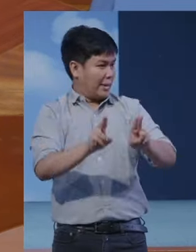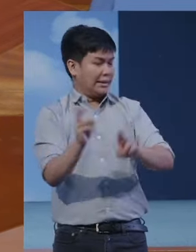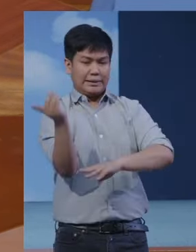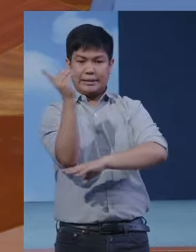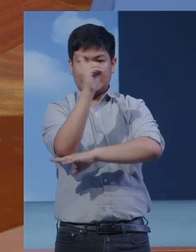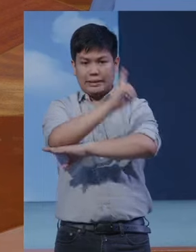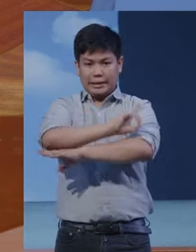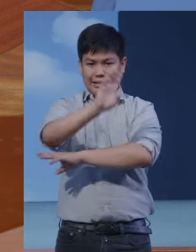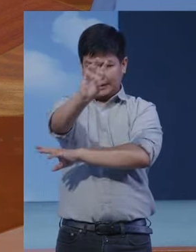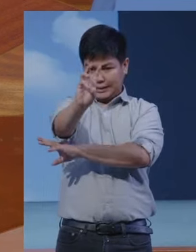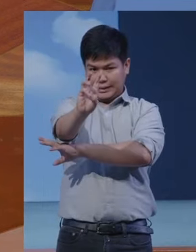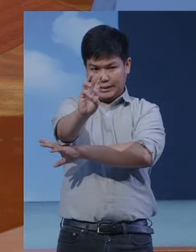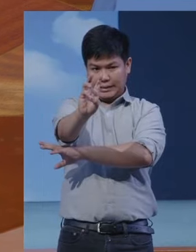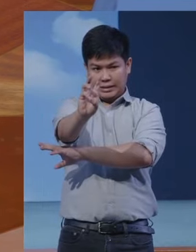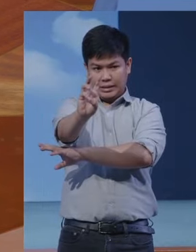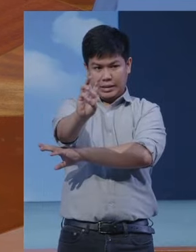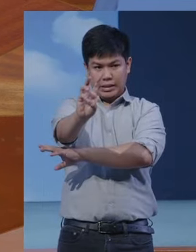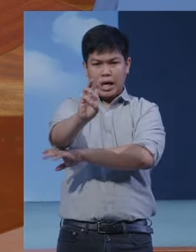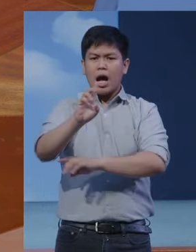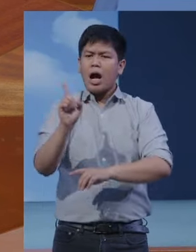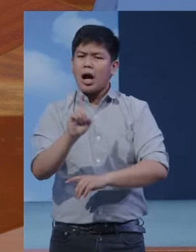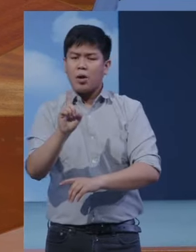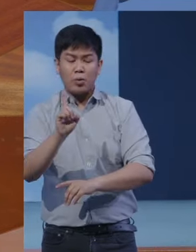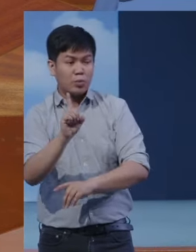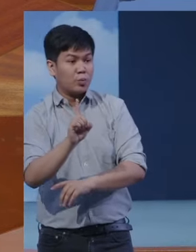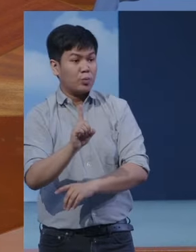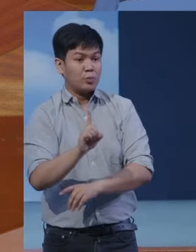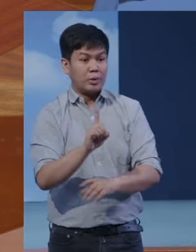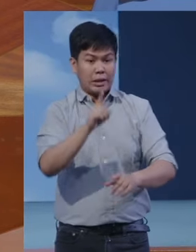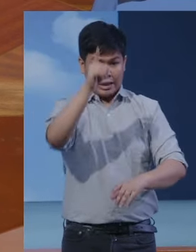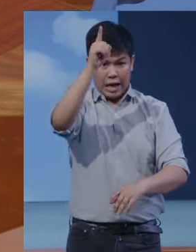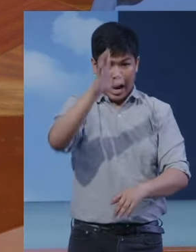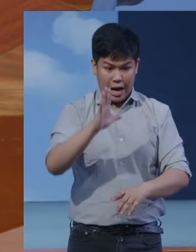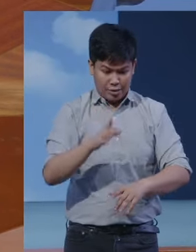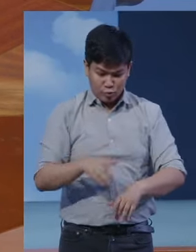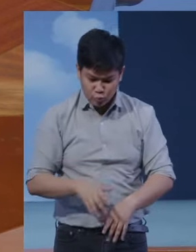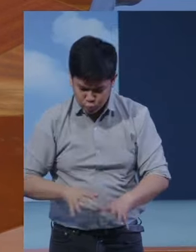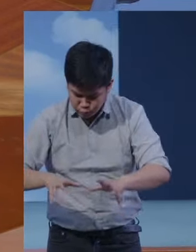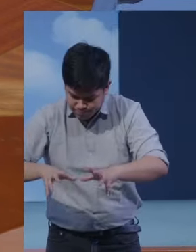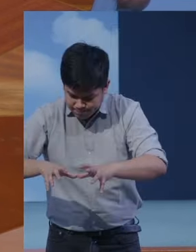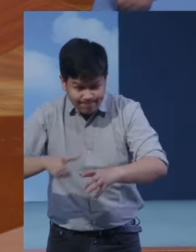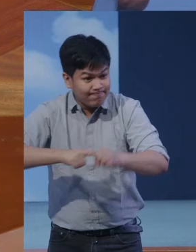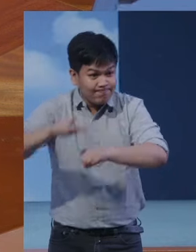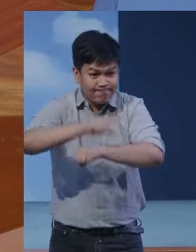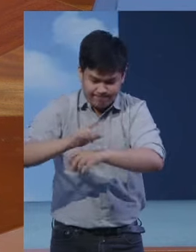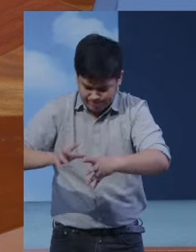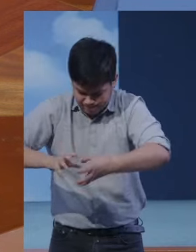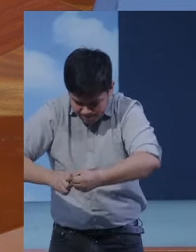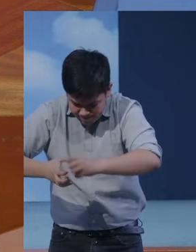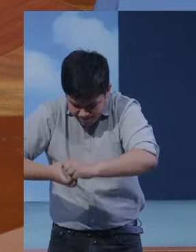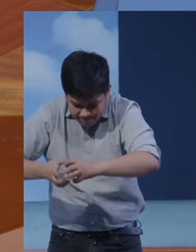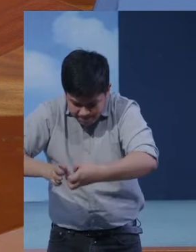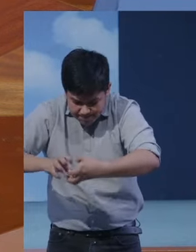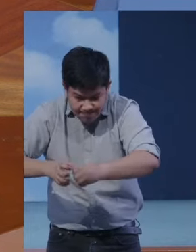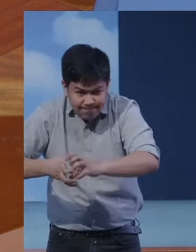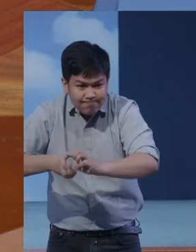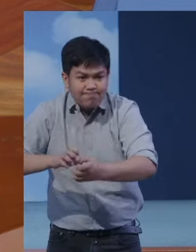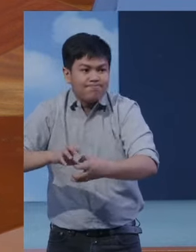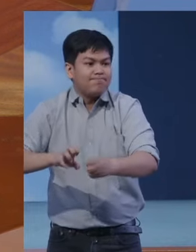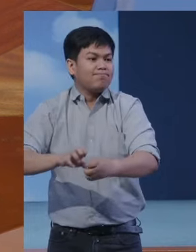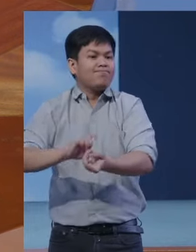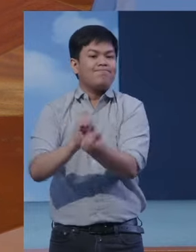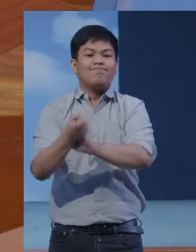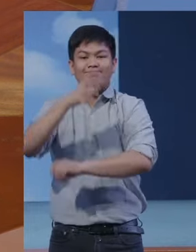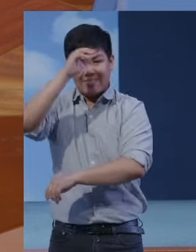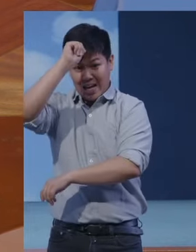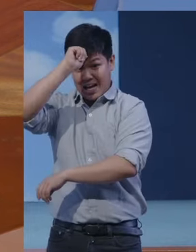makikita natin na Binigyan niya ng buhay at hininga ang unang lalaki then